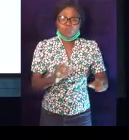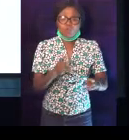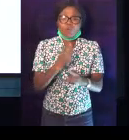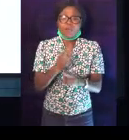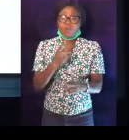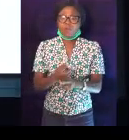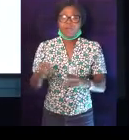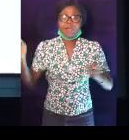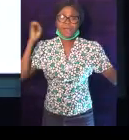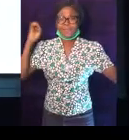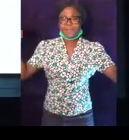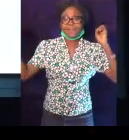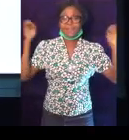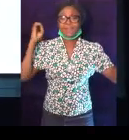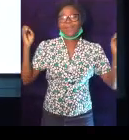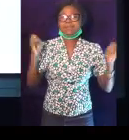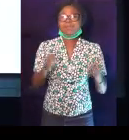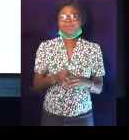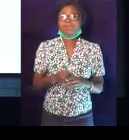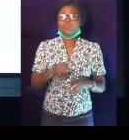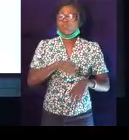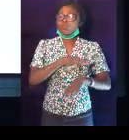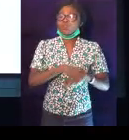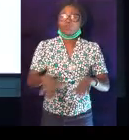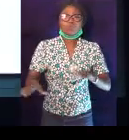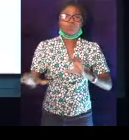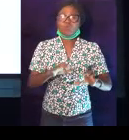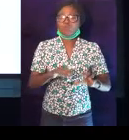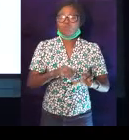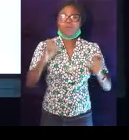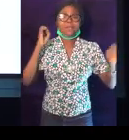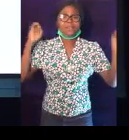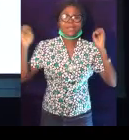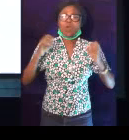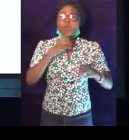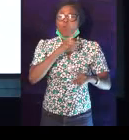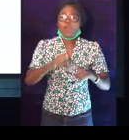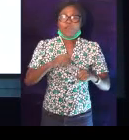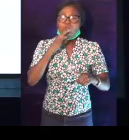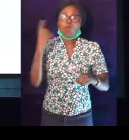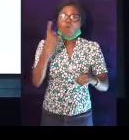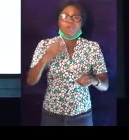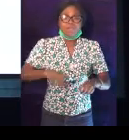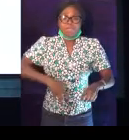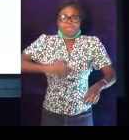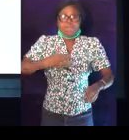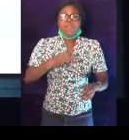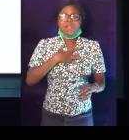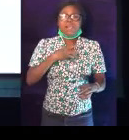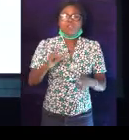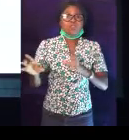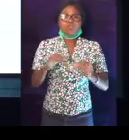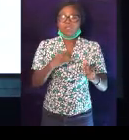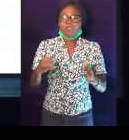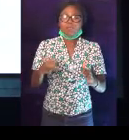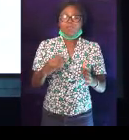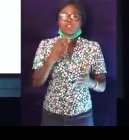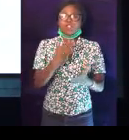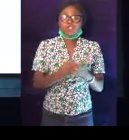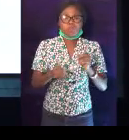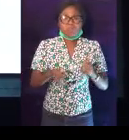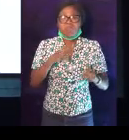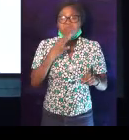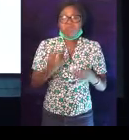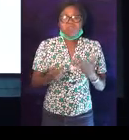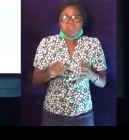do regular exercise. You need to do regular exercise. You don't do exercise when you feel like doing it, because once they